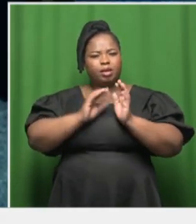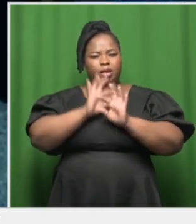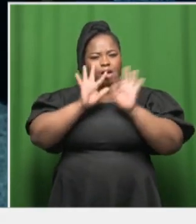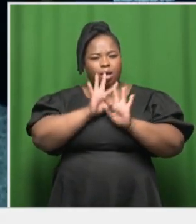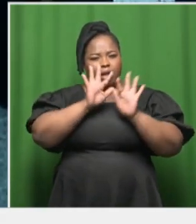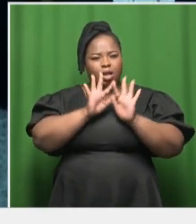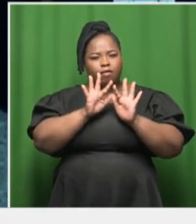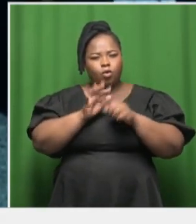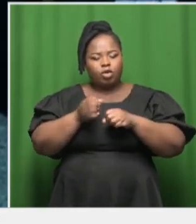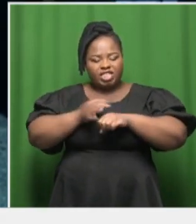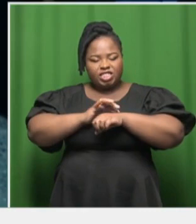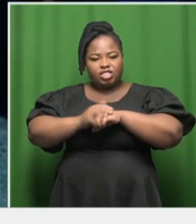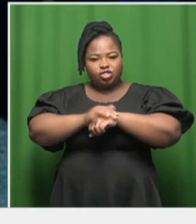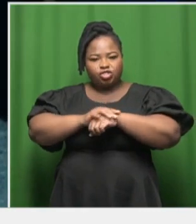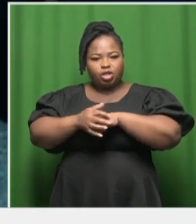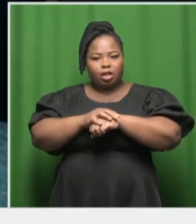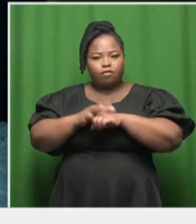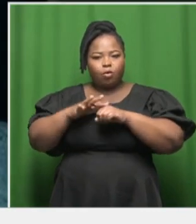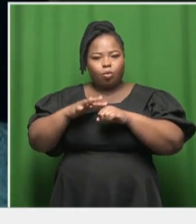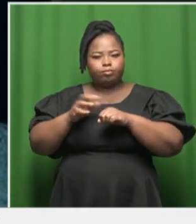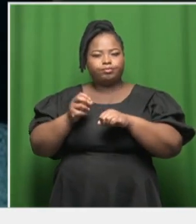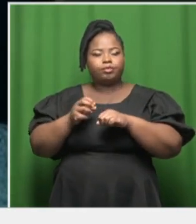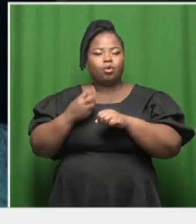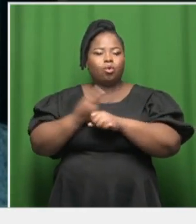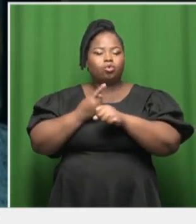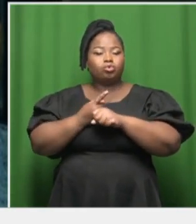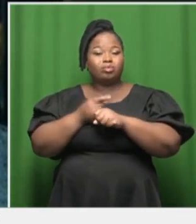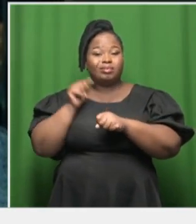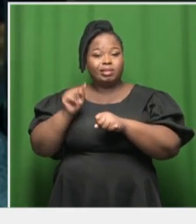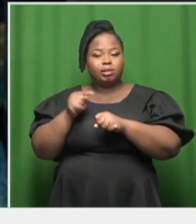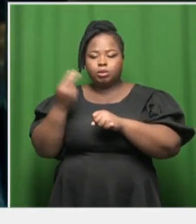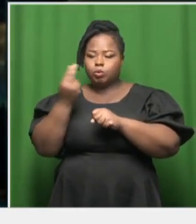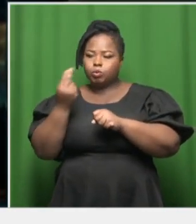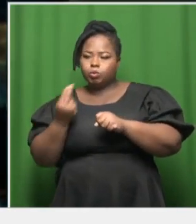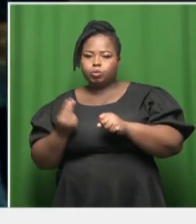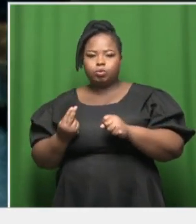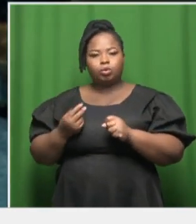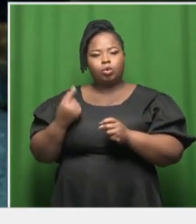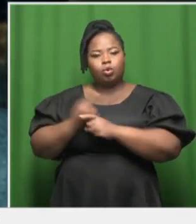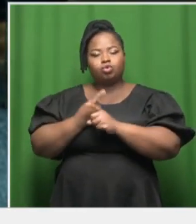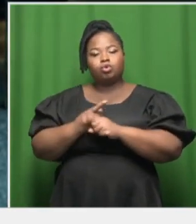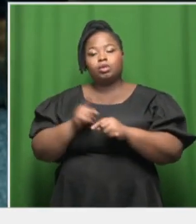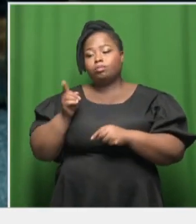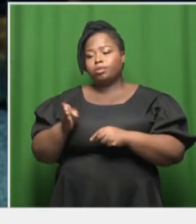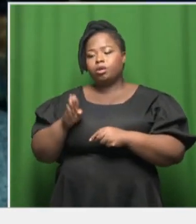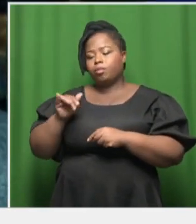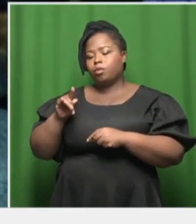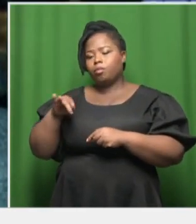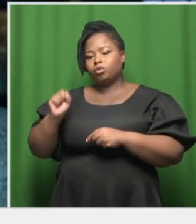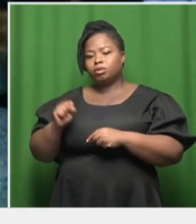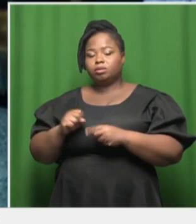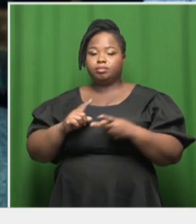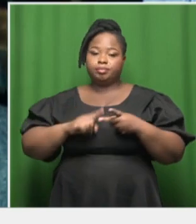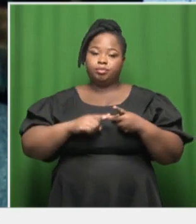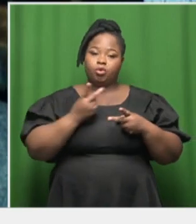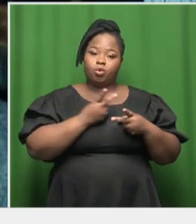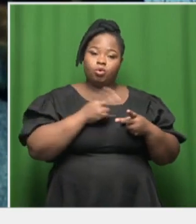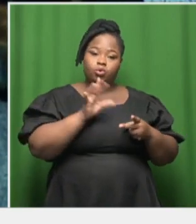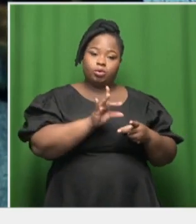extraordinary find is world-renowned. And besides this find at Blombos Cave, we find the oldest